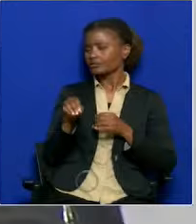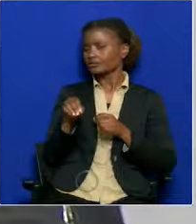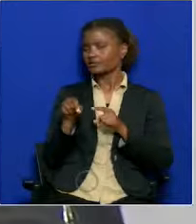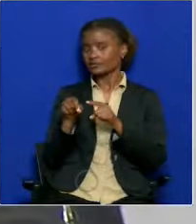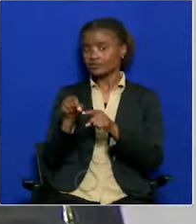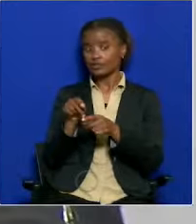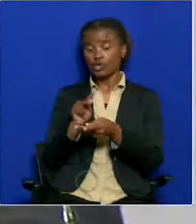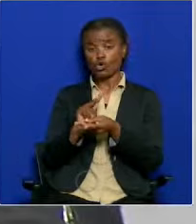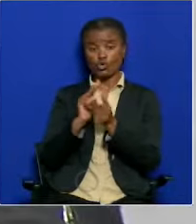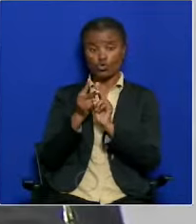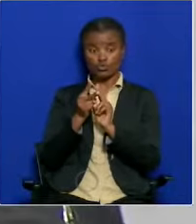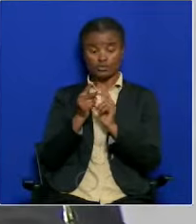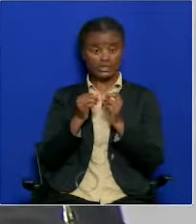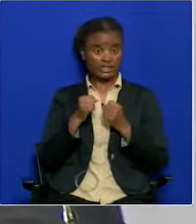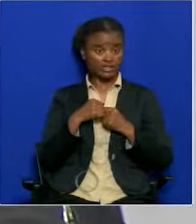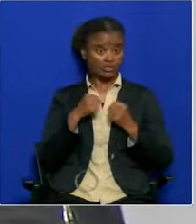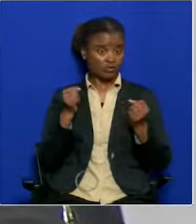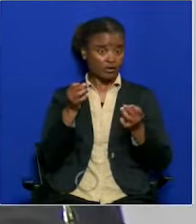No, we disclose